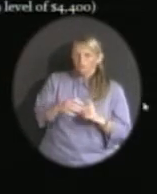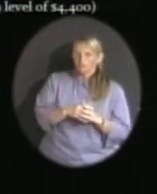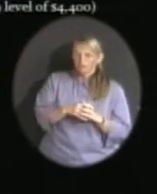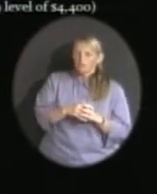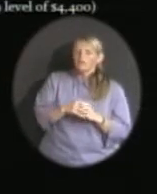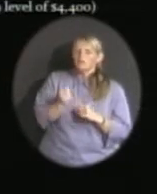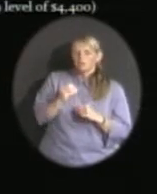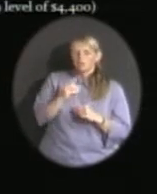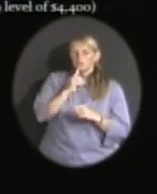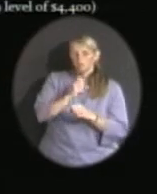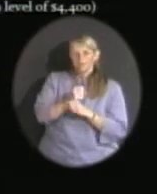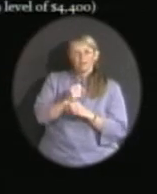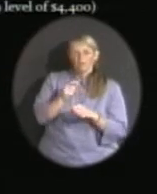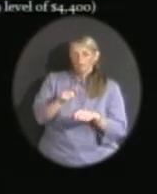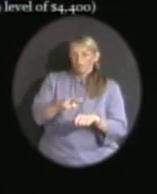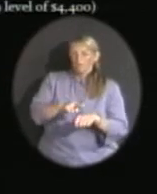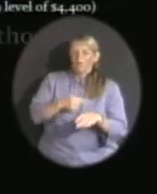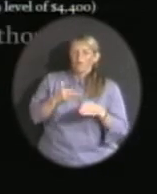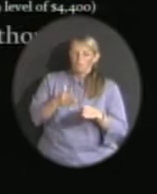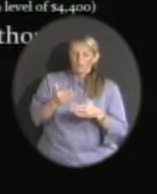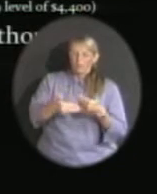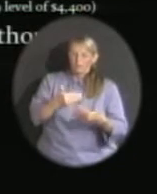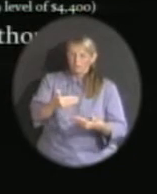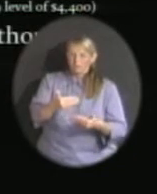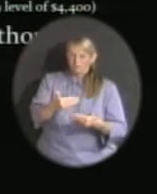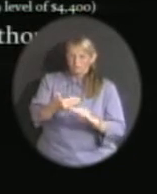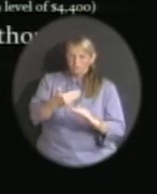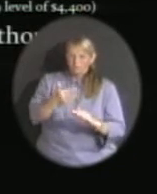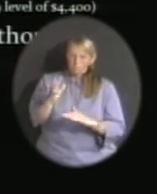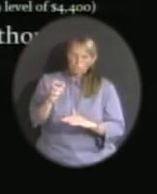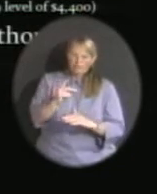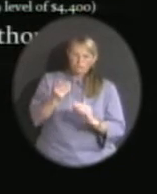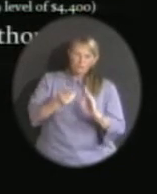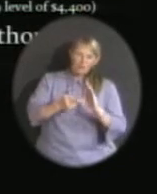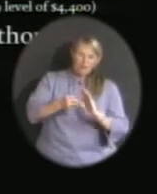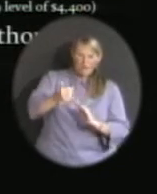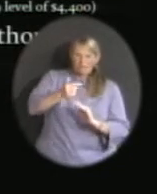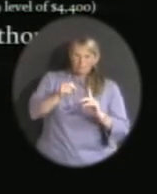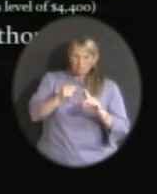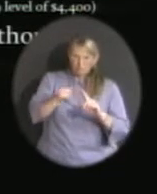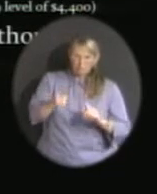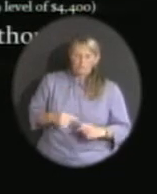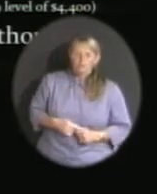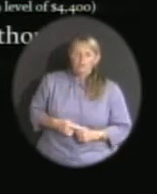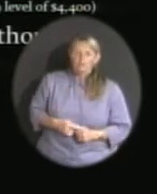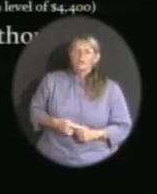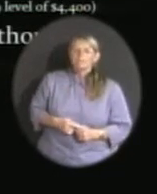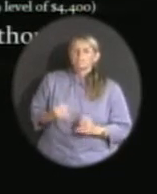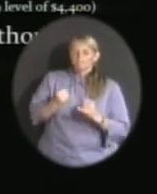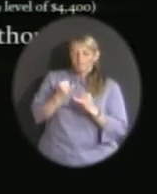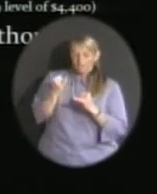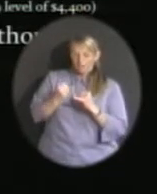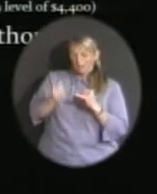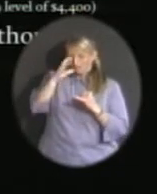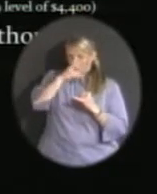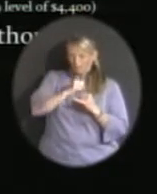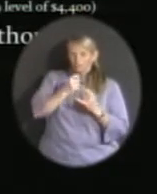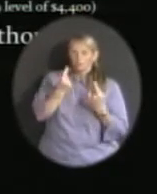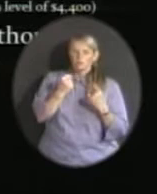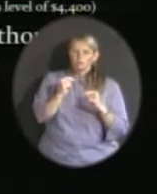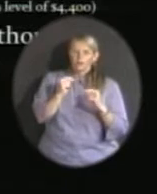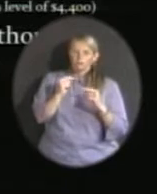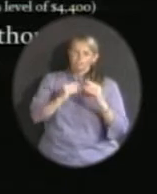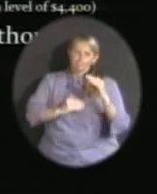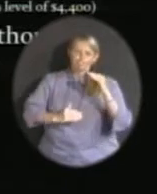we're back to our highest point. And finally, one of the assumptions is to try and, once again,